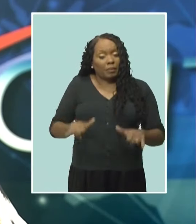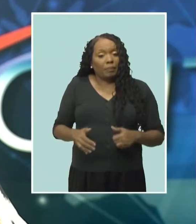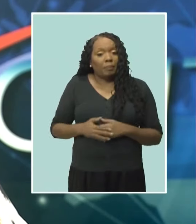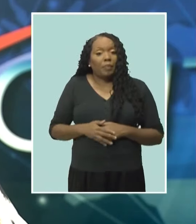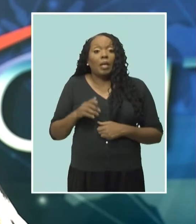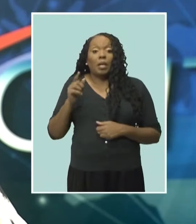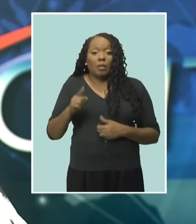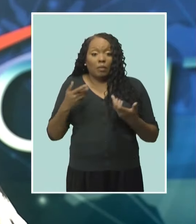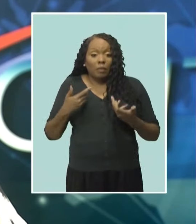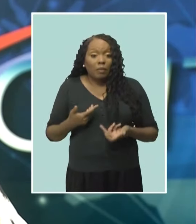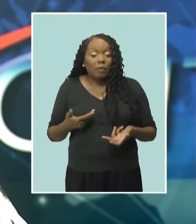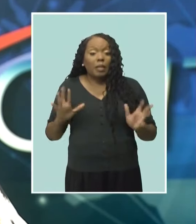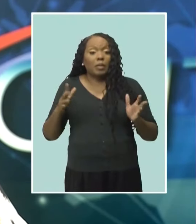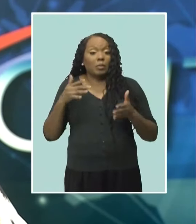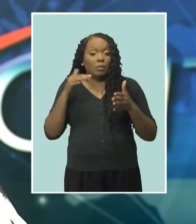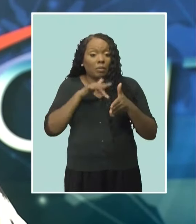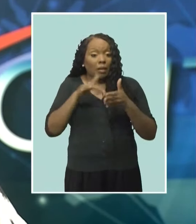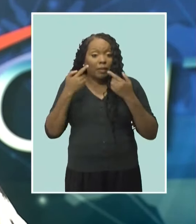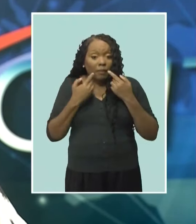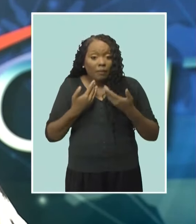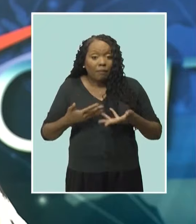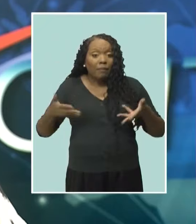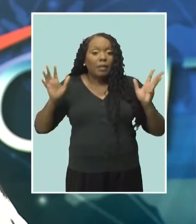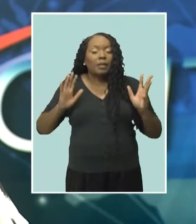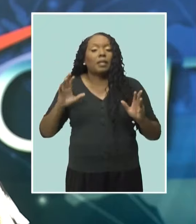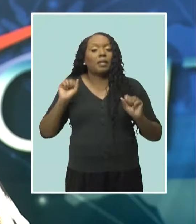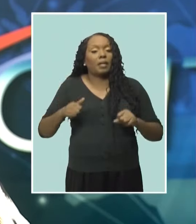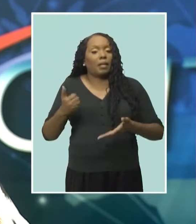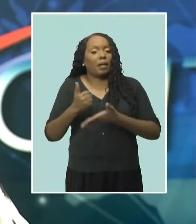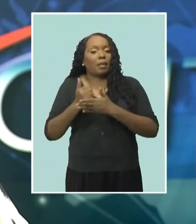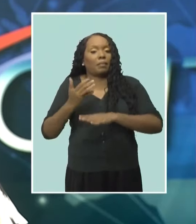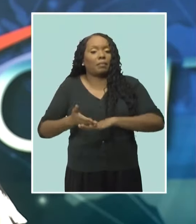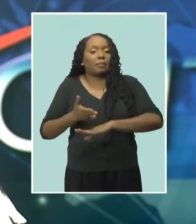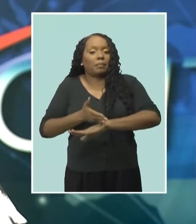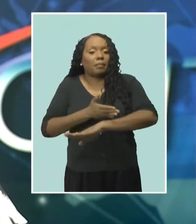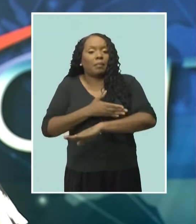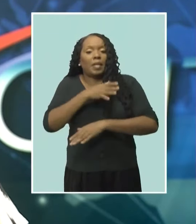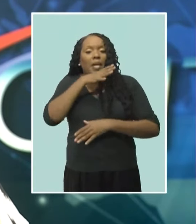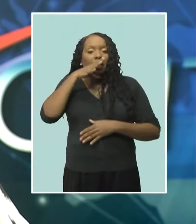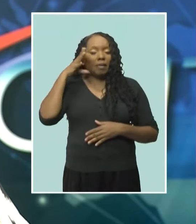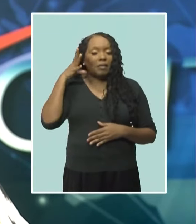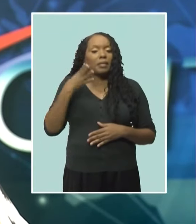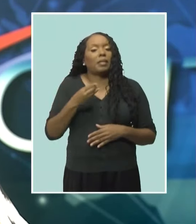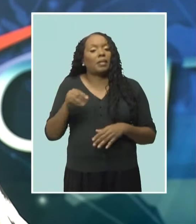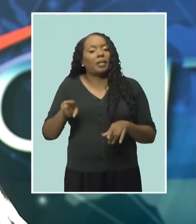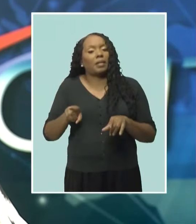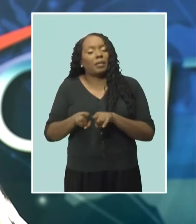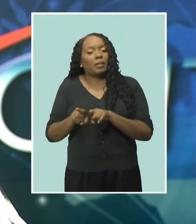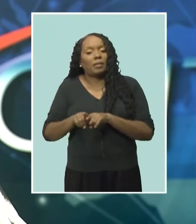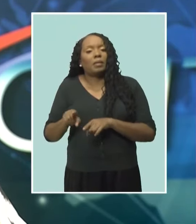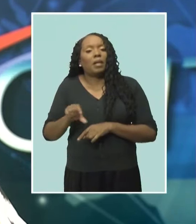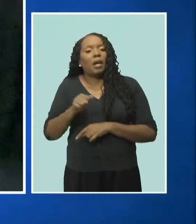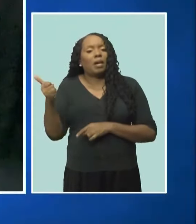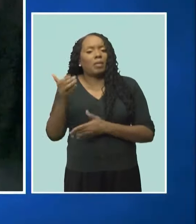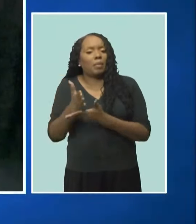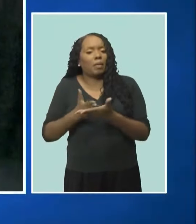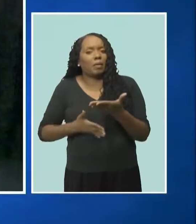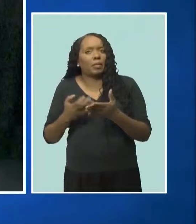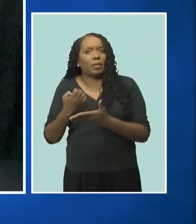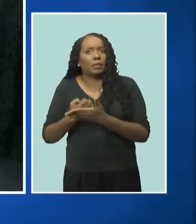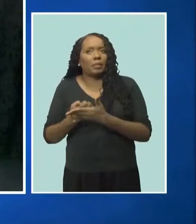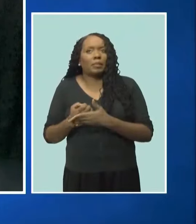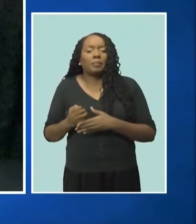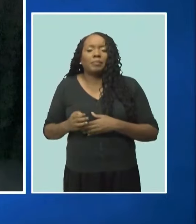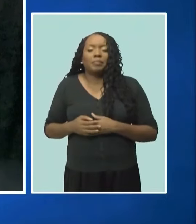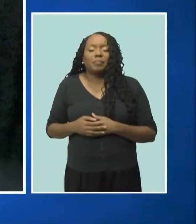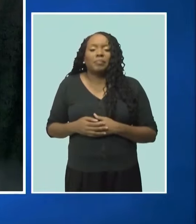be better positioned to help boost the local agricultural sector and other aspects of the economy. And we know that it